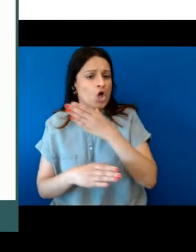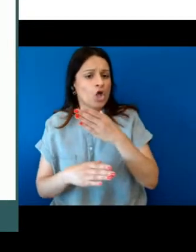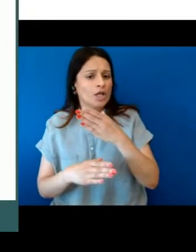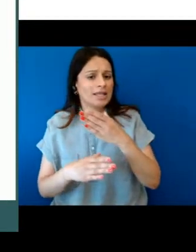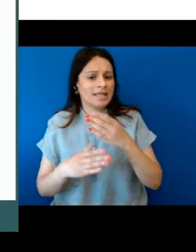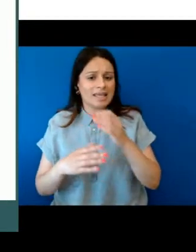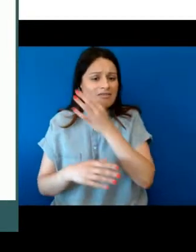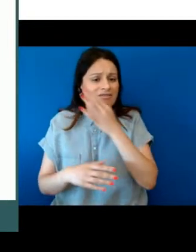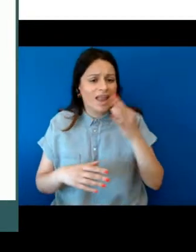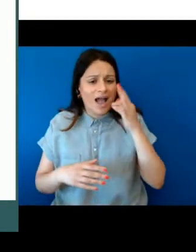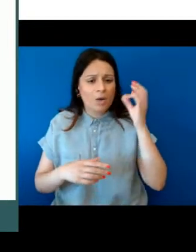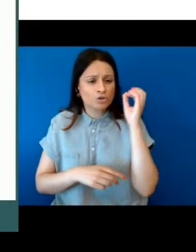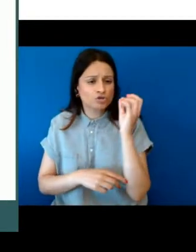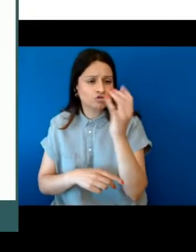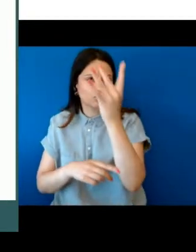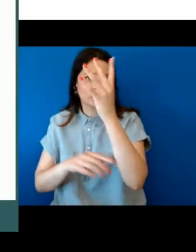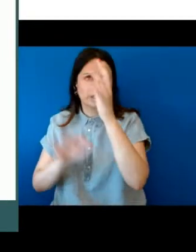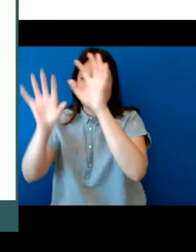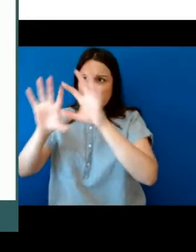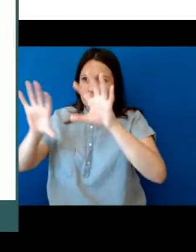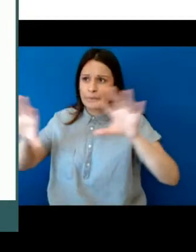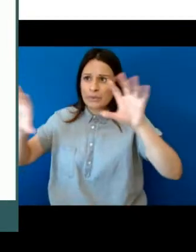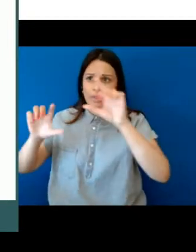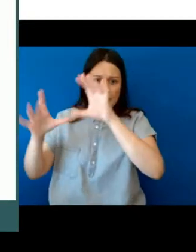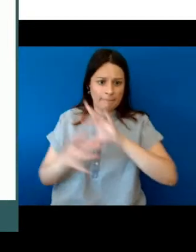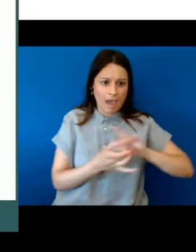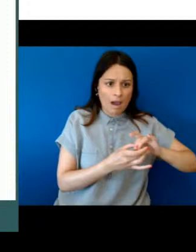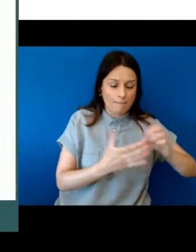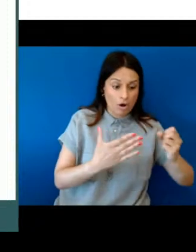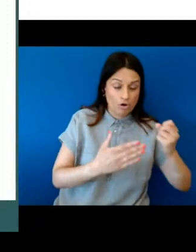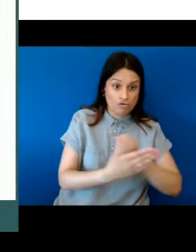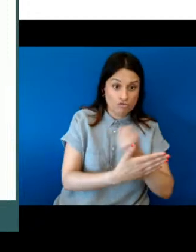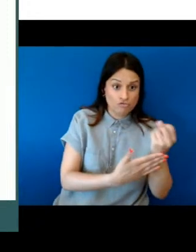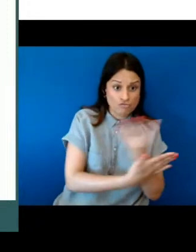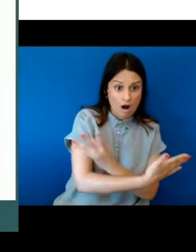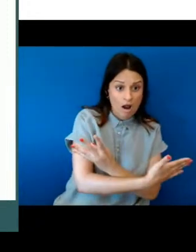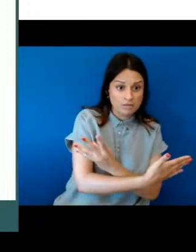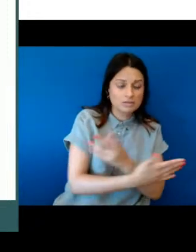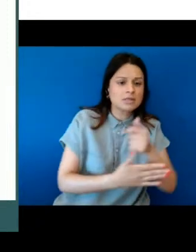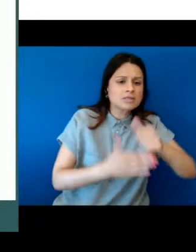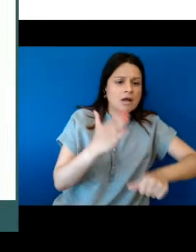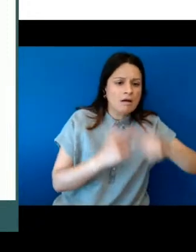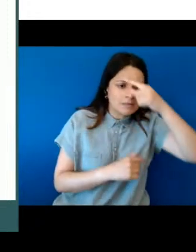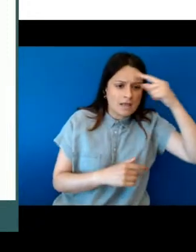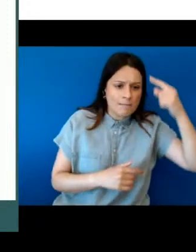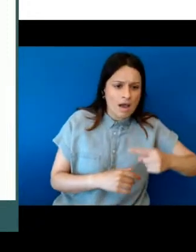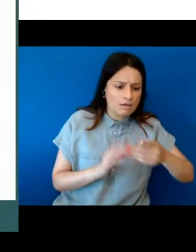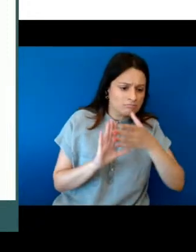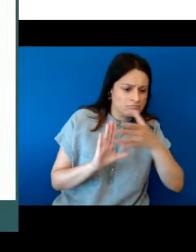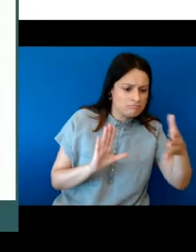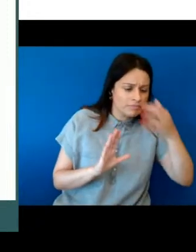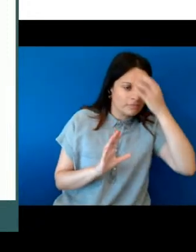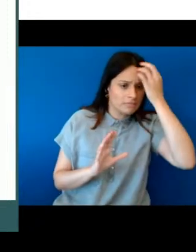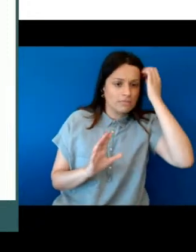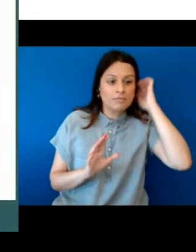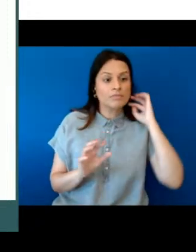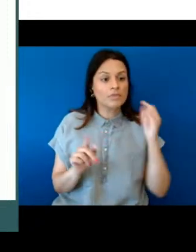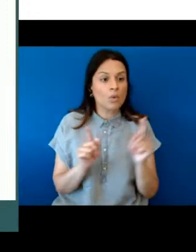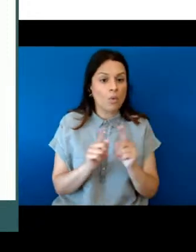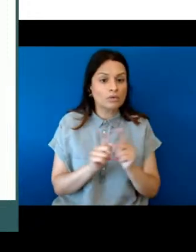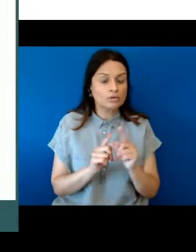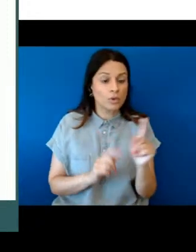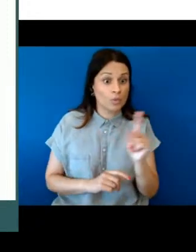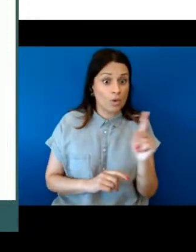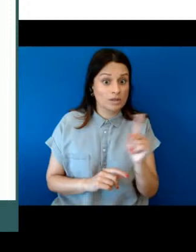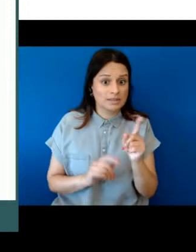time, moving on to grass pollen towards the start of the summer, and then think about the weeds towards the